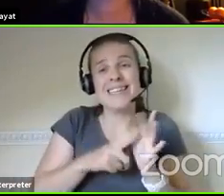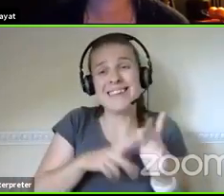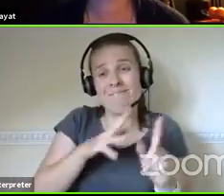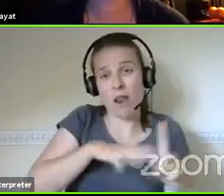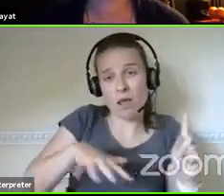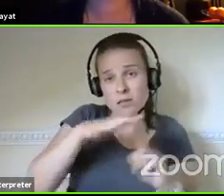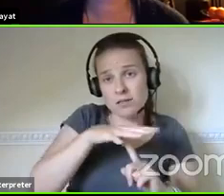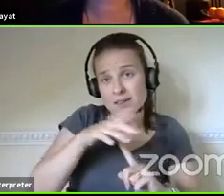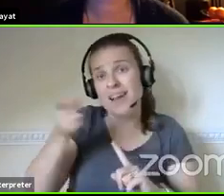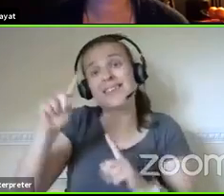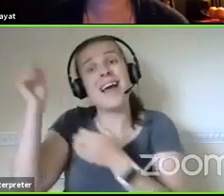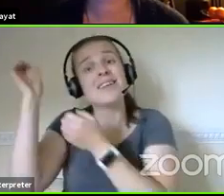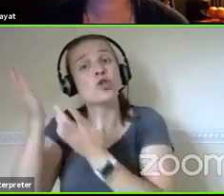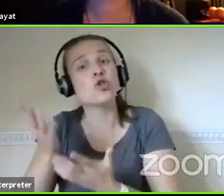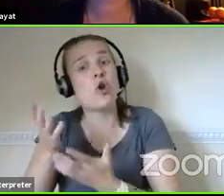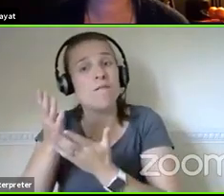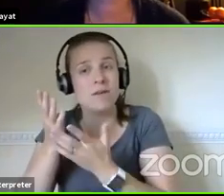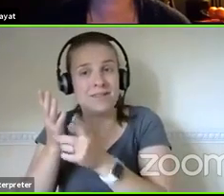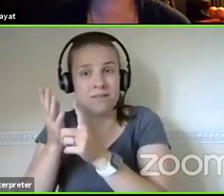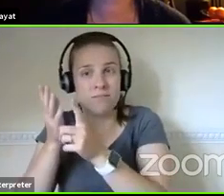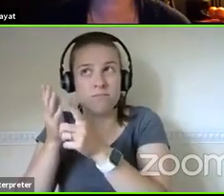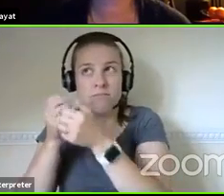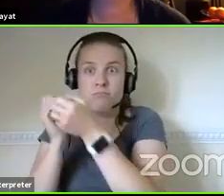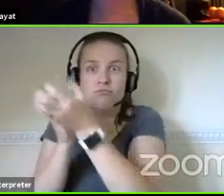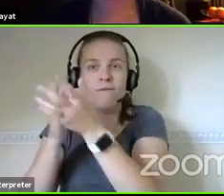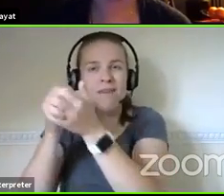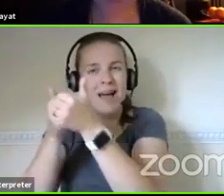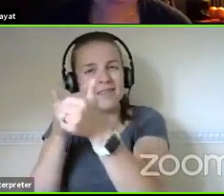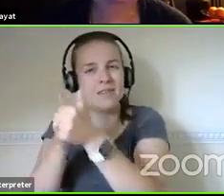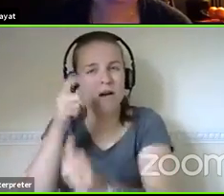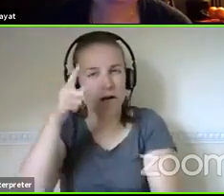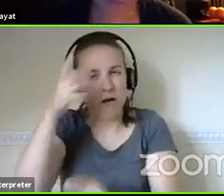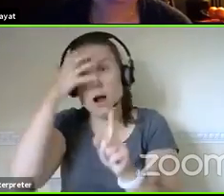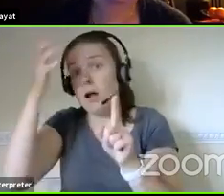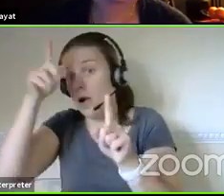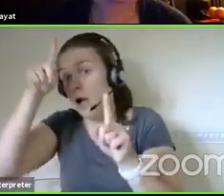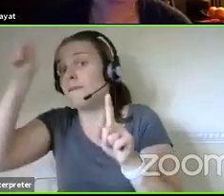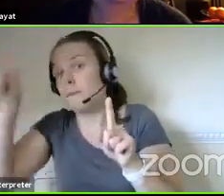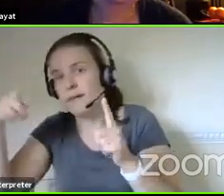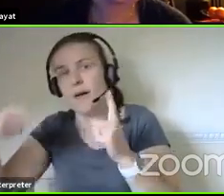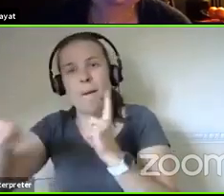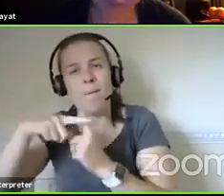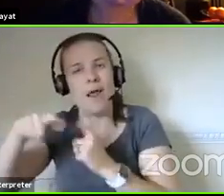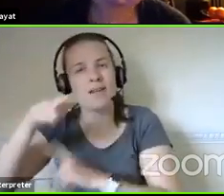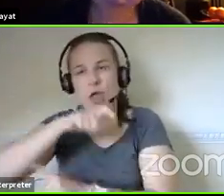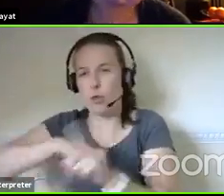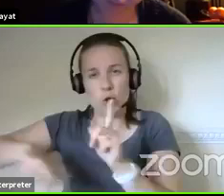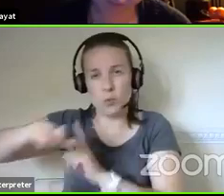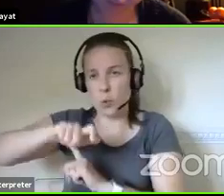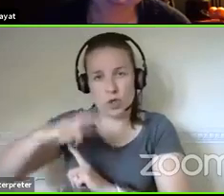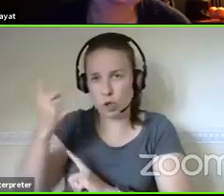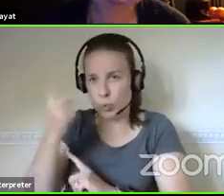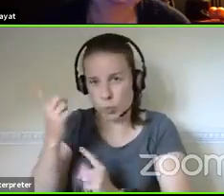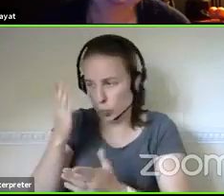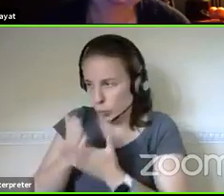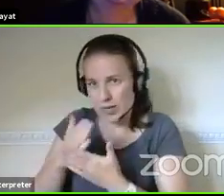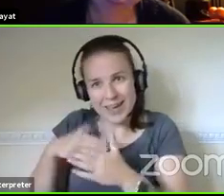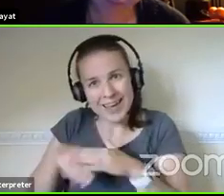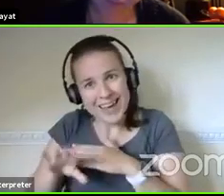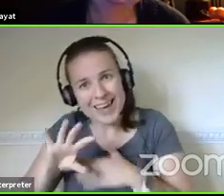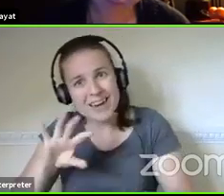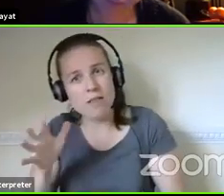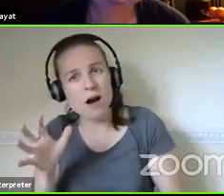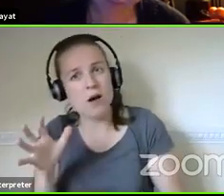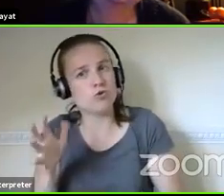service providers, and the government, plus a donor community or whoever is actually in the country